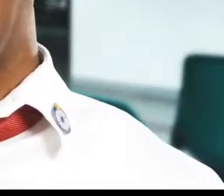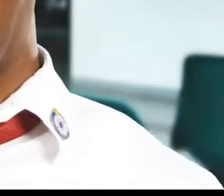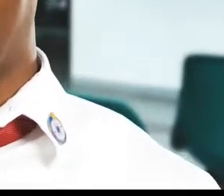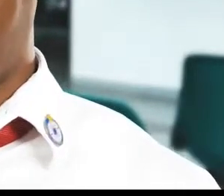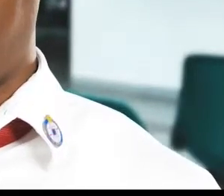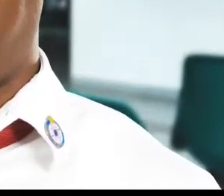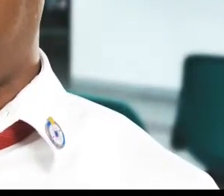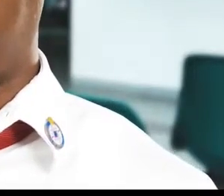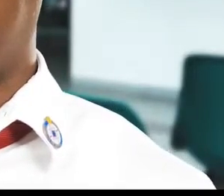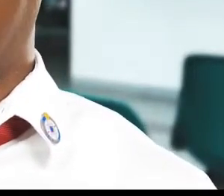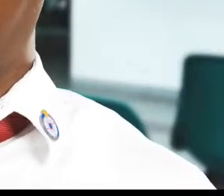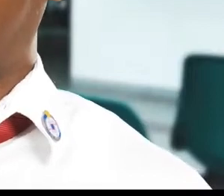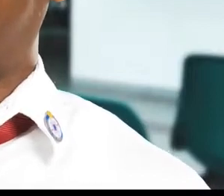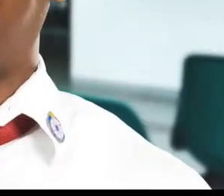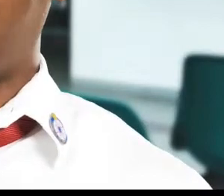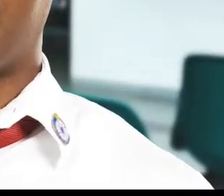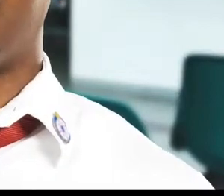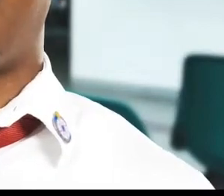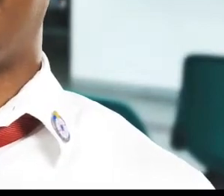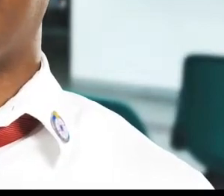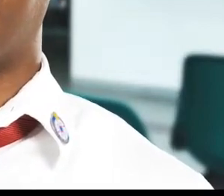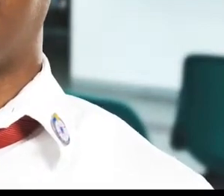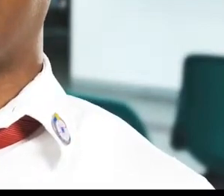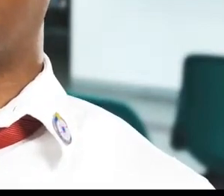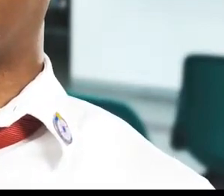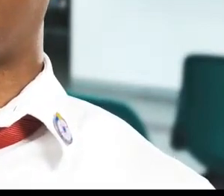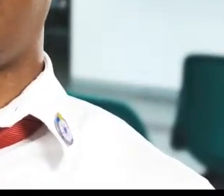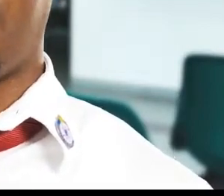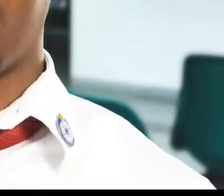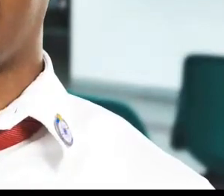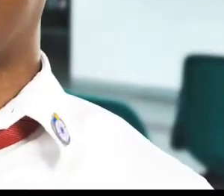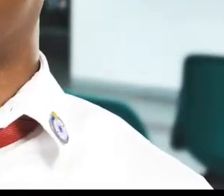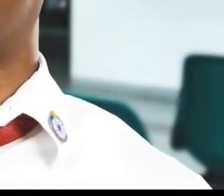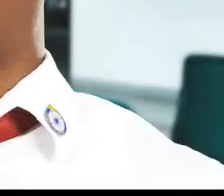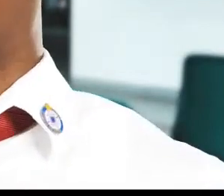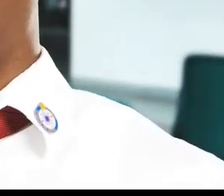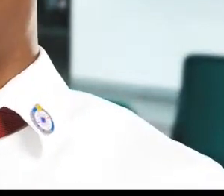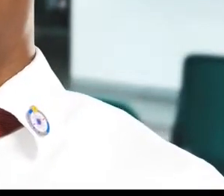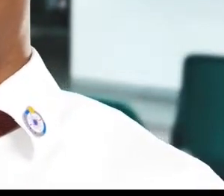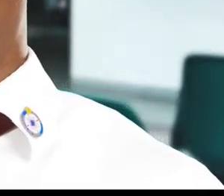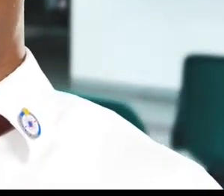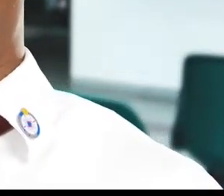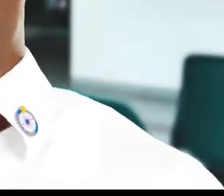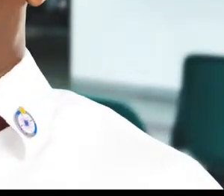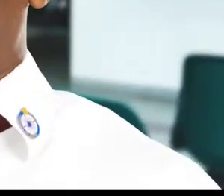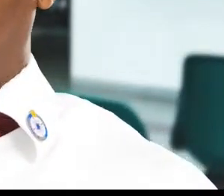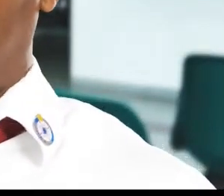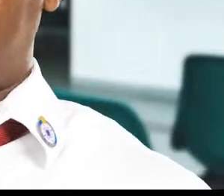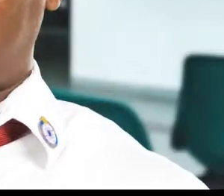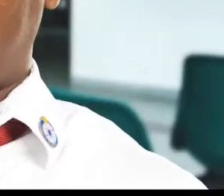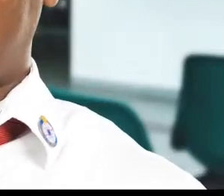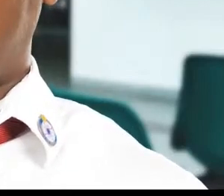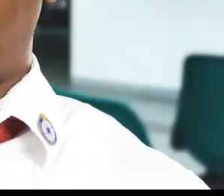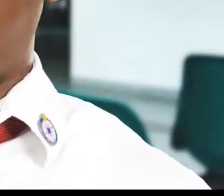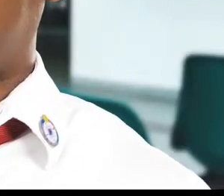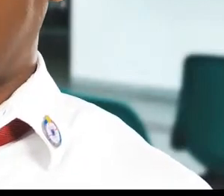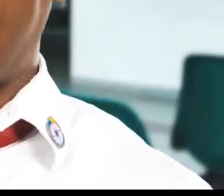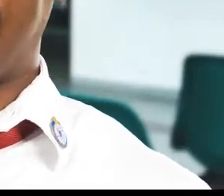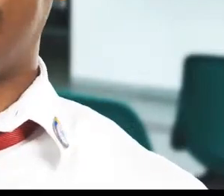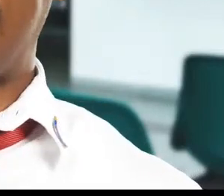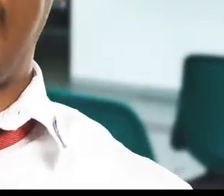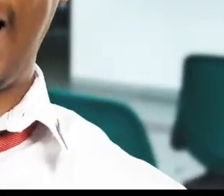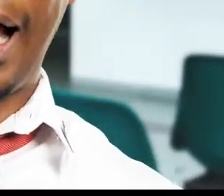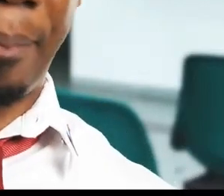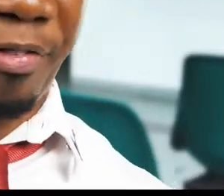food and cooked food. And of course, the raw meat should be cooked thoroughly. For the pet owners, they should also consider washing